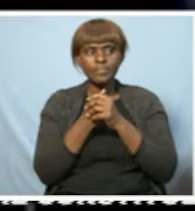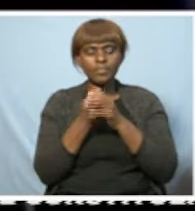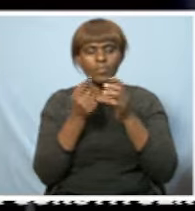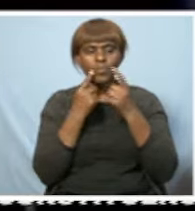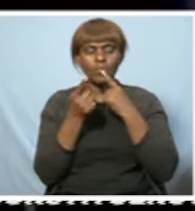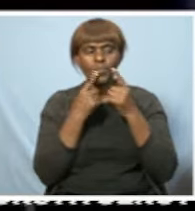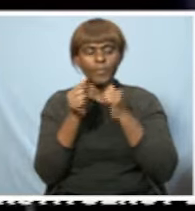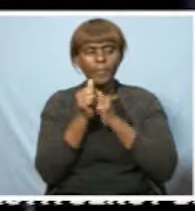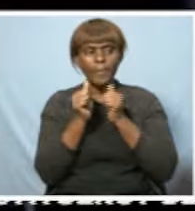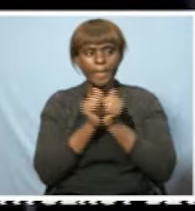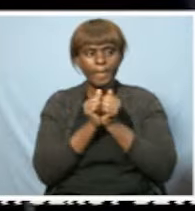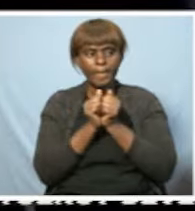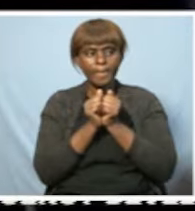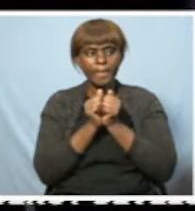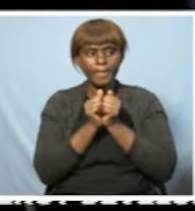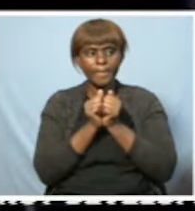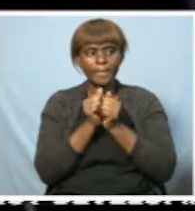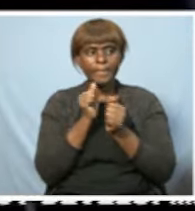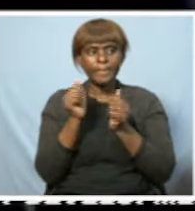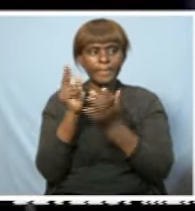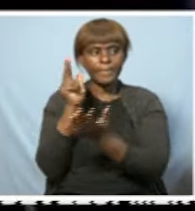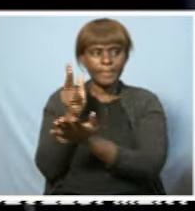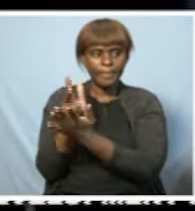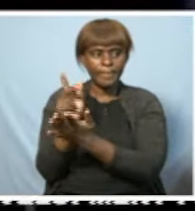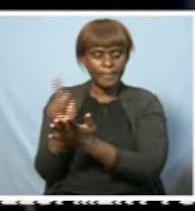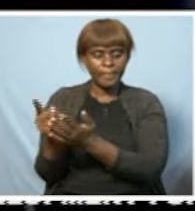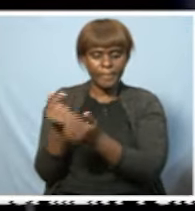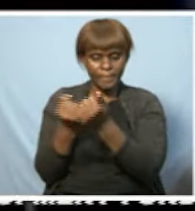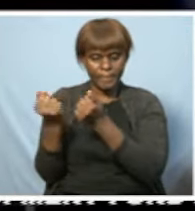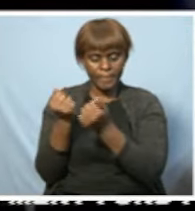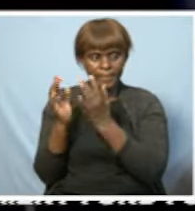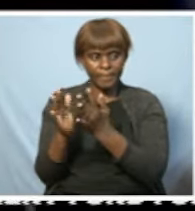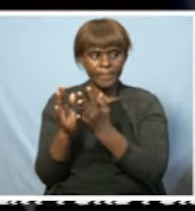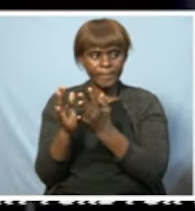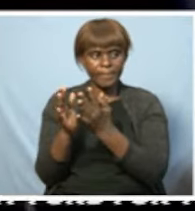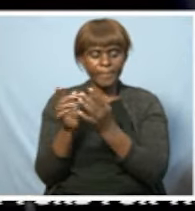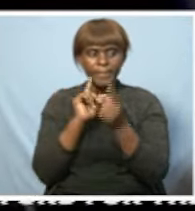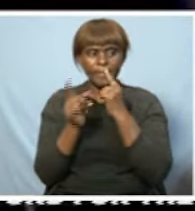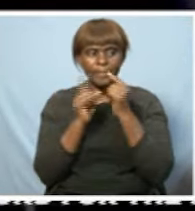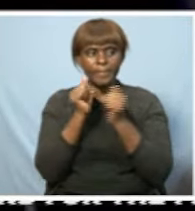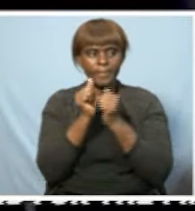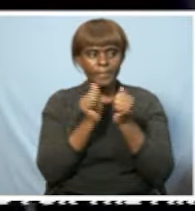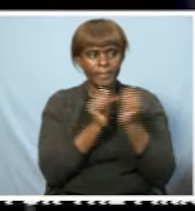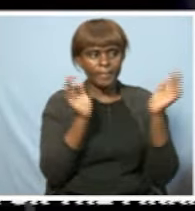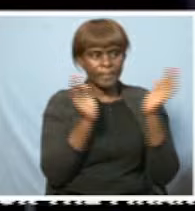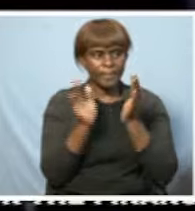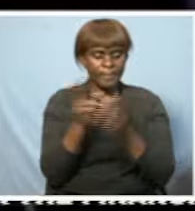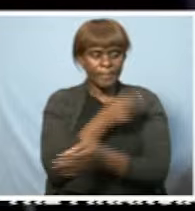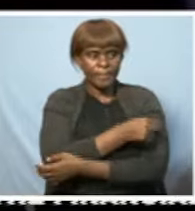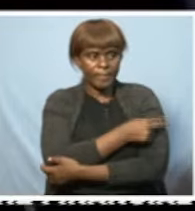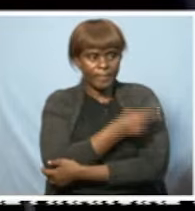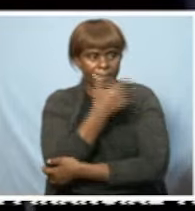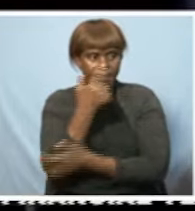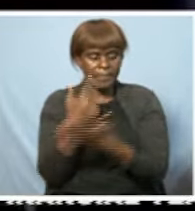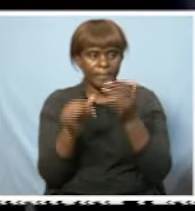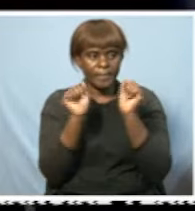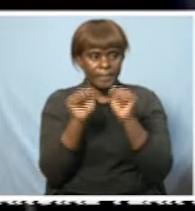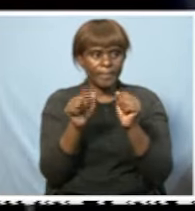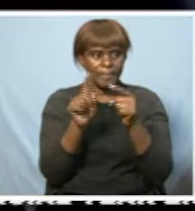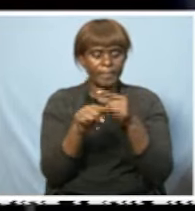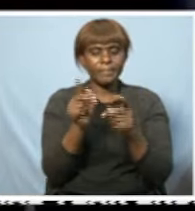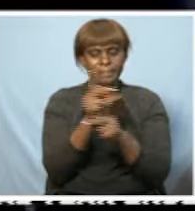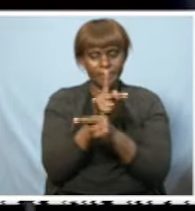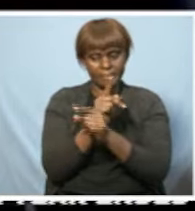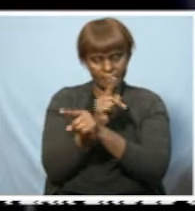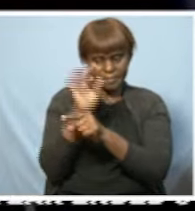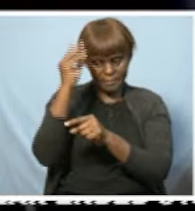service. When we're speaking of an ambulance, we should talk of a driver. When we're talking of a mini hospital, it should be able to handle that